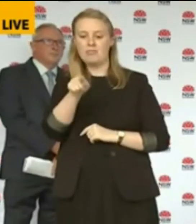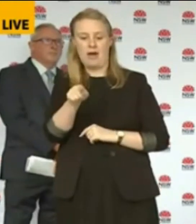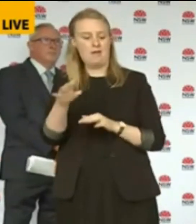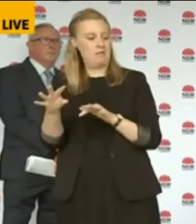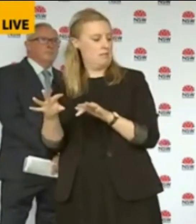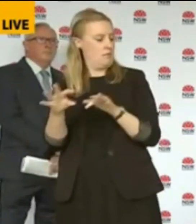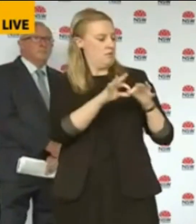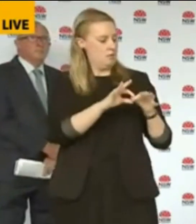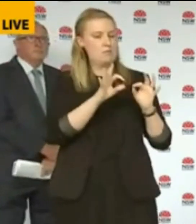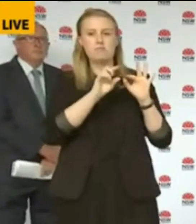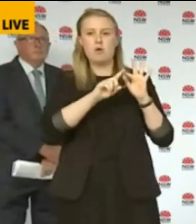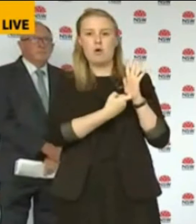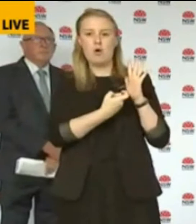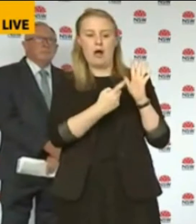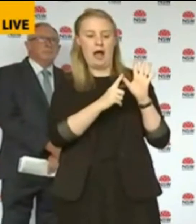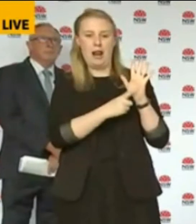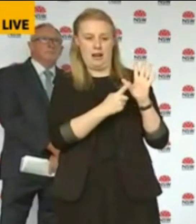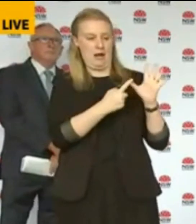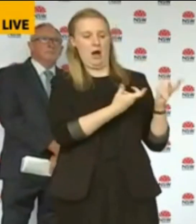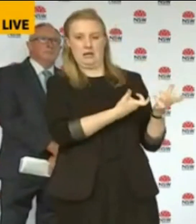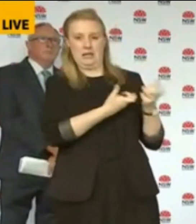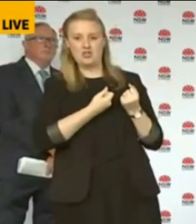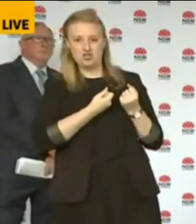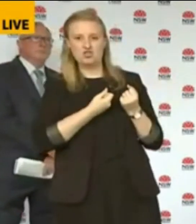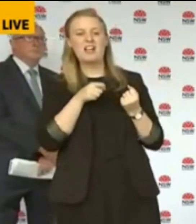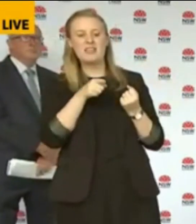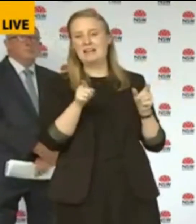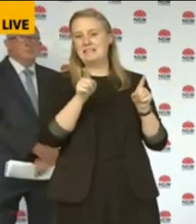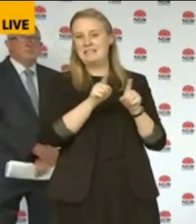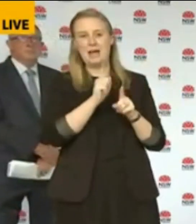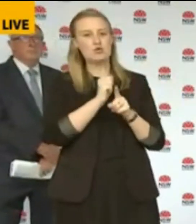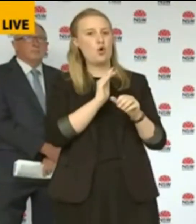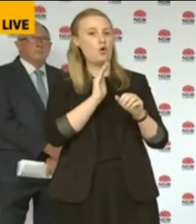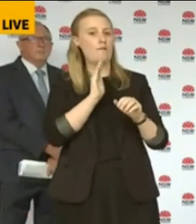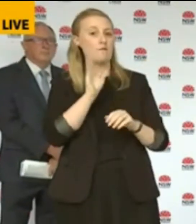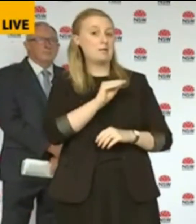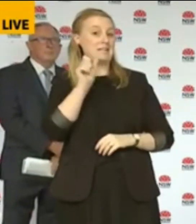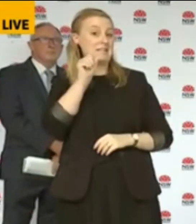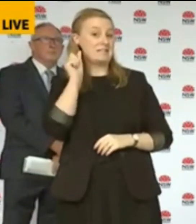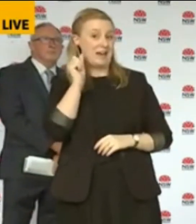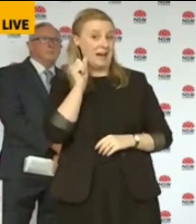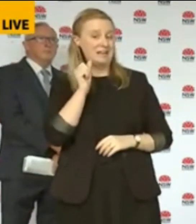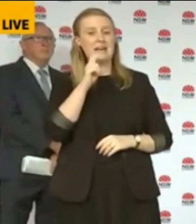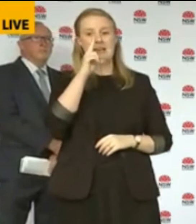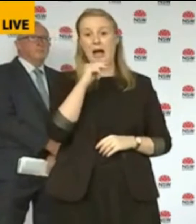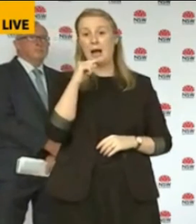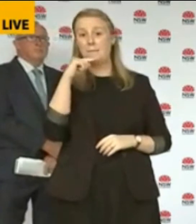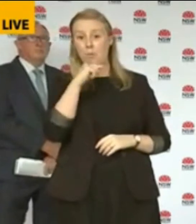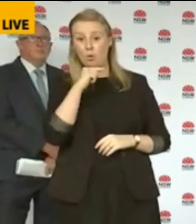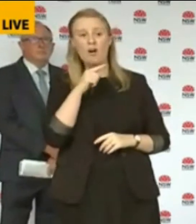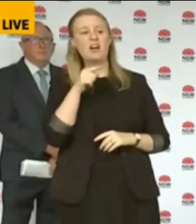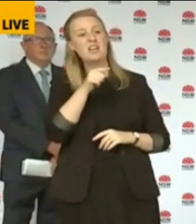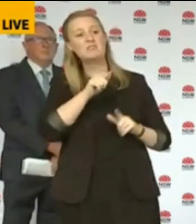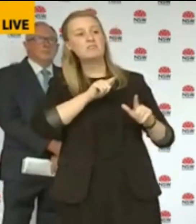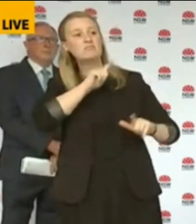also travelled to Western New South Wales, and there are now 16 cases associated with the Baralla cluster. So there was